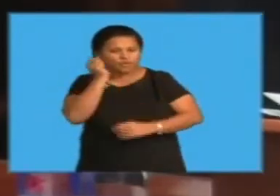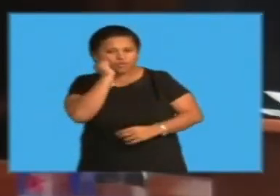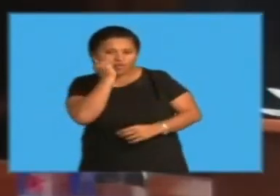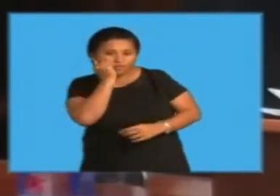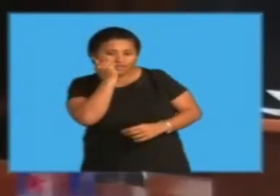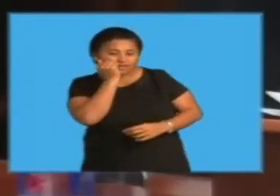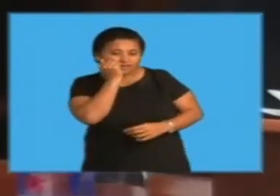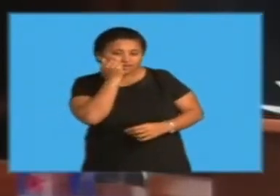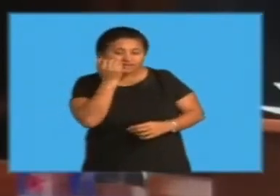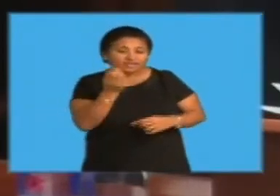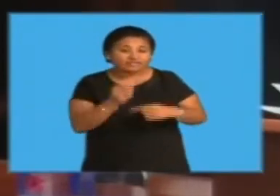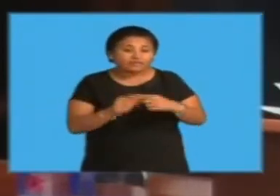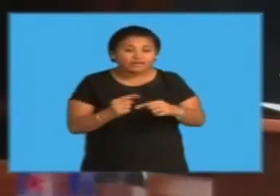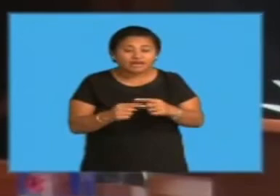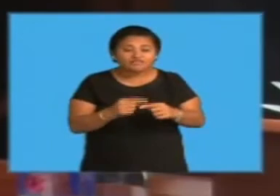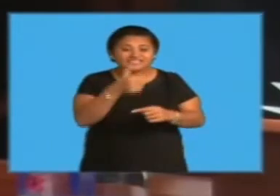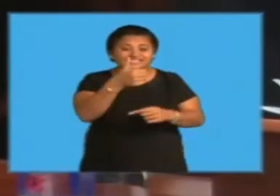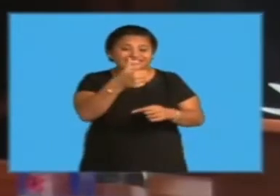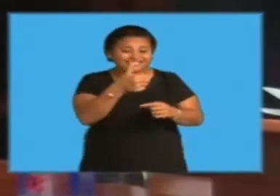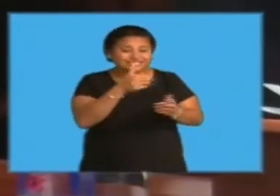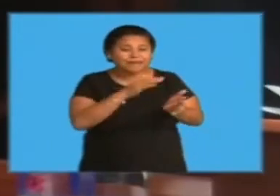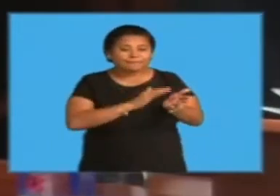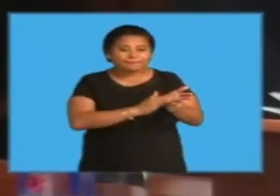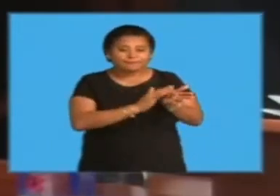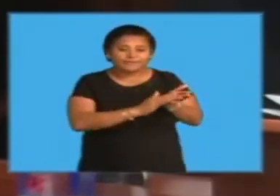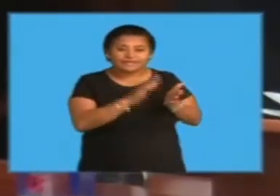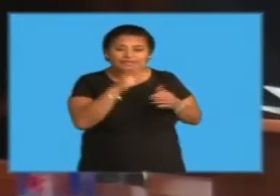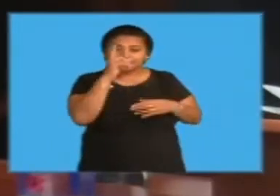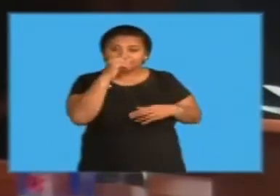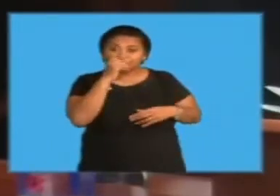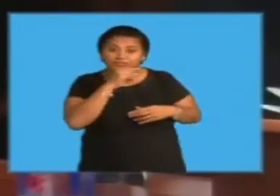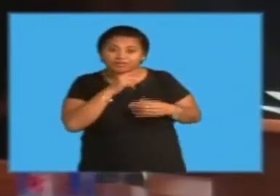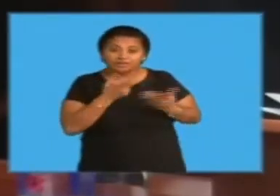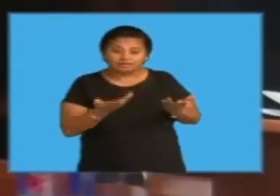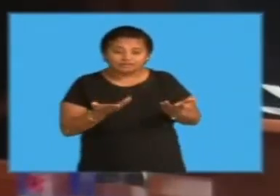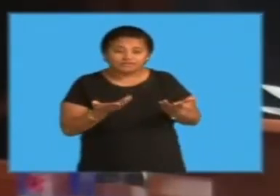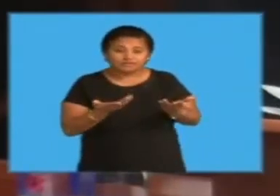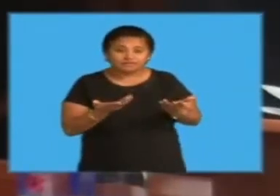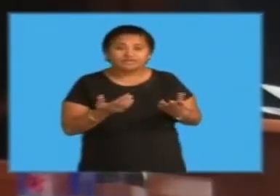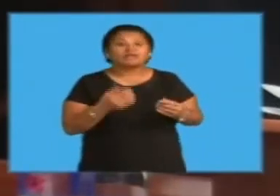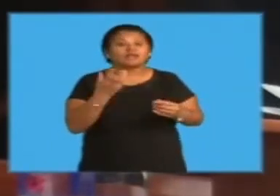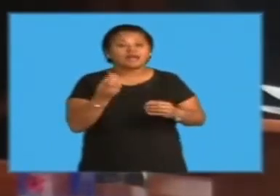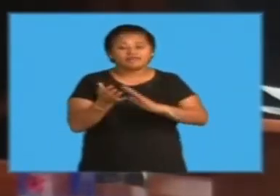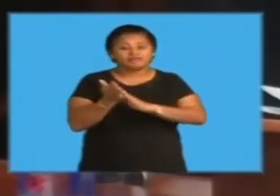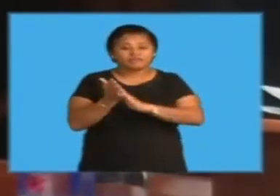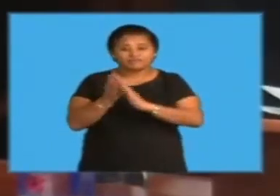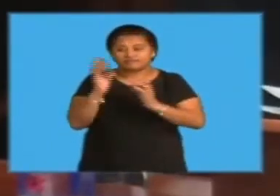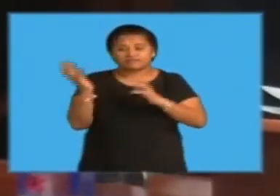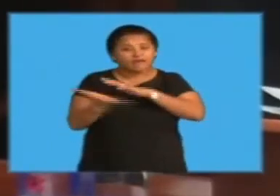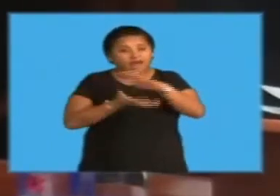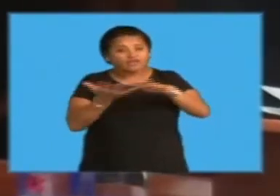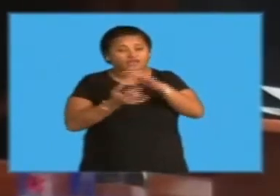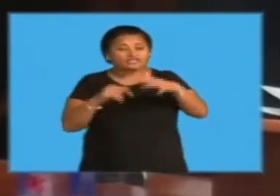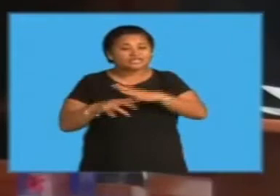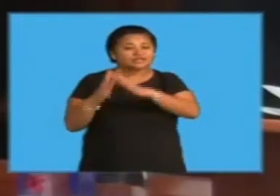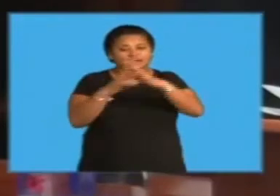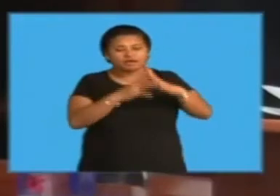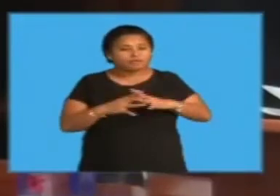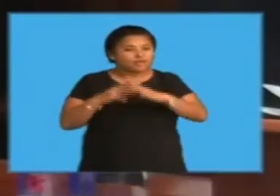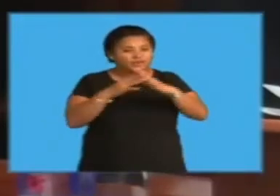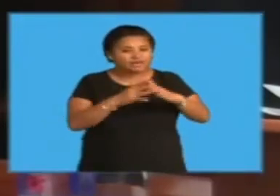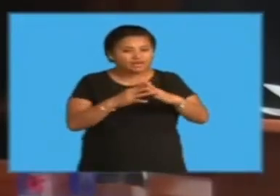6 million people in its metropolitan area, has been paralyzed by Hurricane Harvey and is facing years of